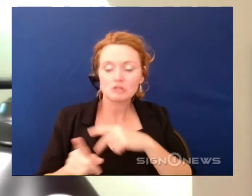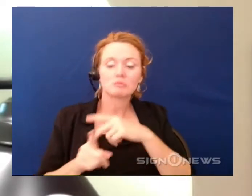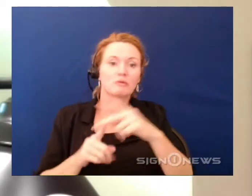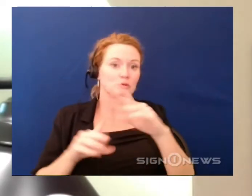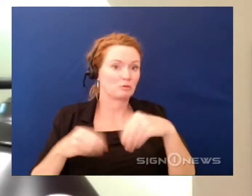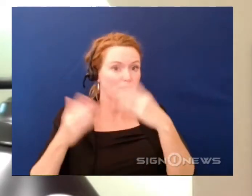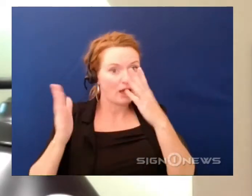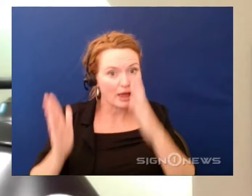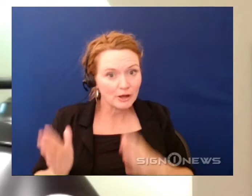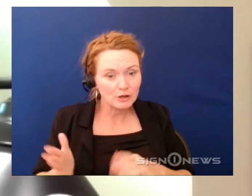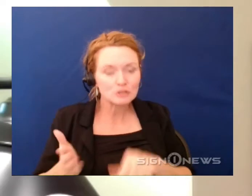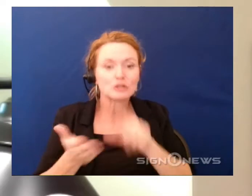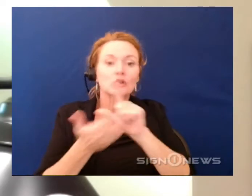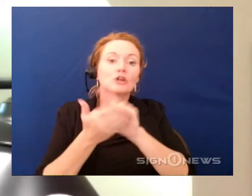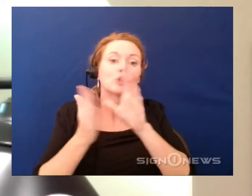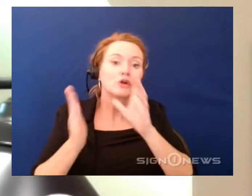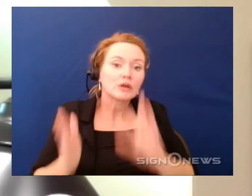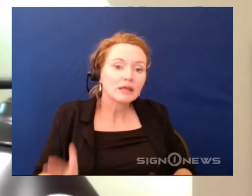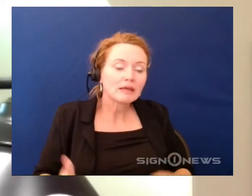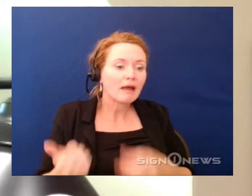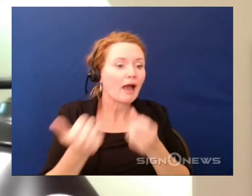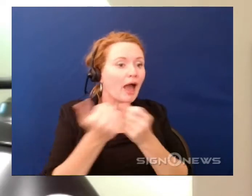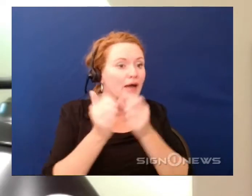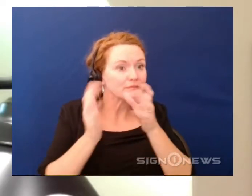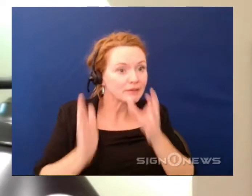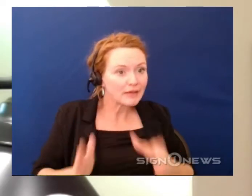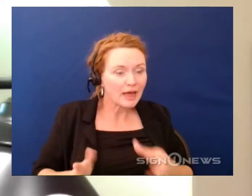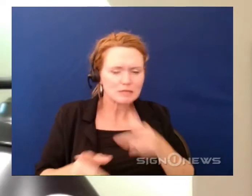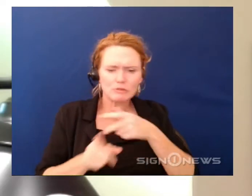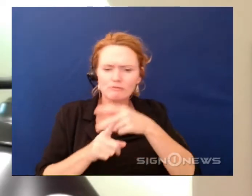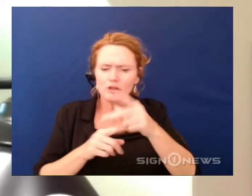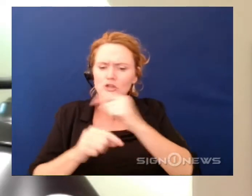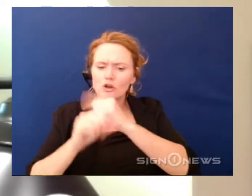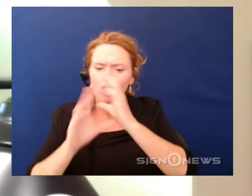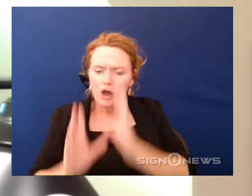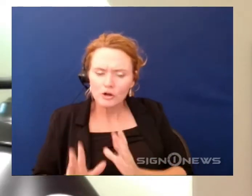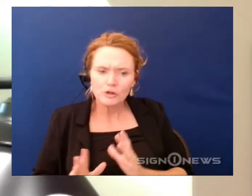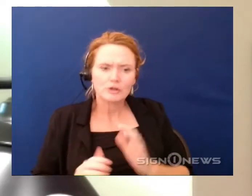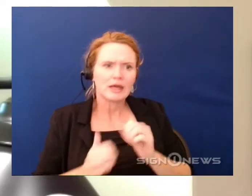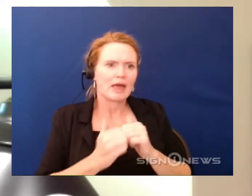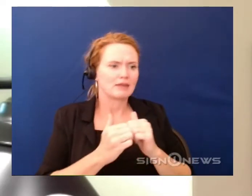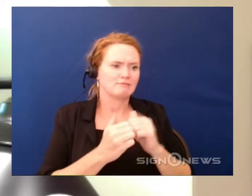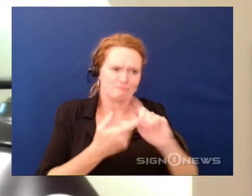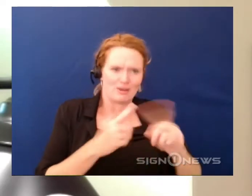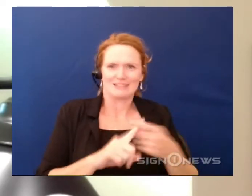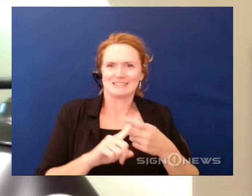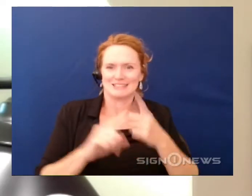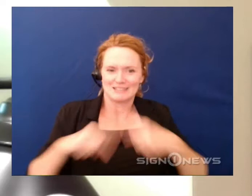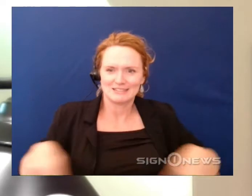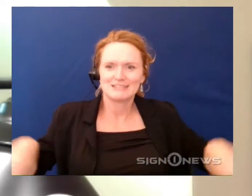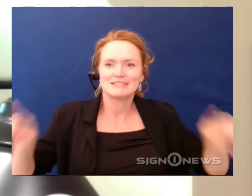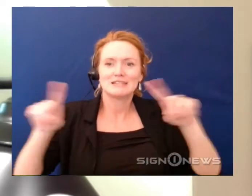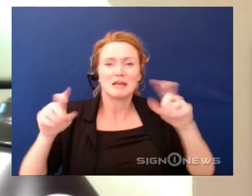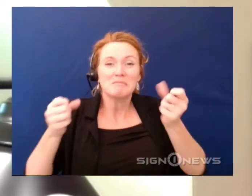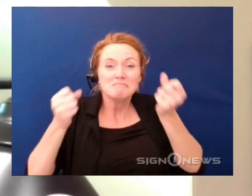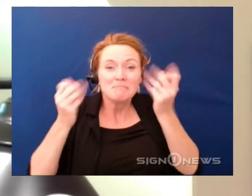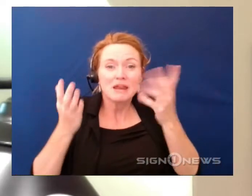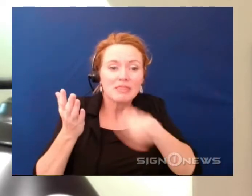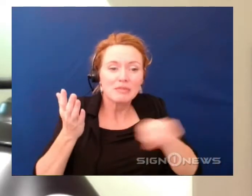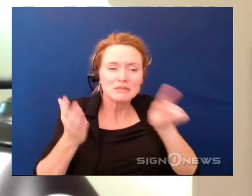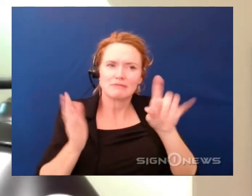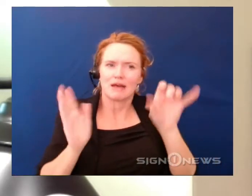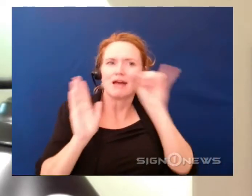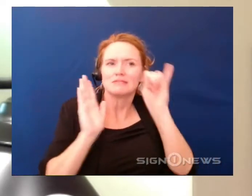providers, attorneys, advocates, professional guardians and conservators, and friends. And many of the attendees identify with several